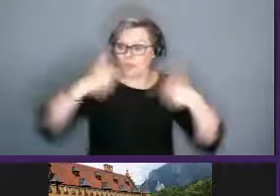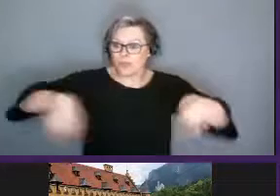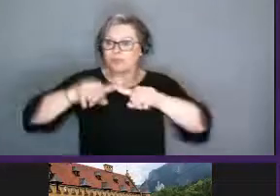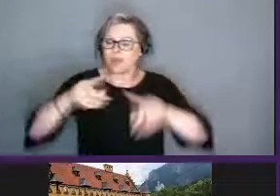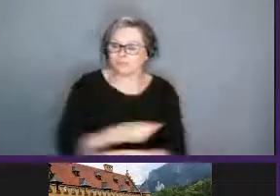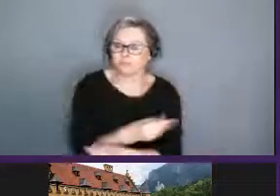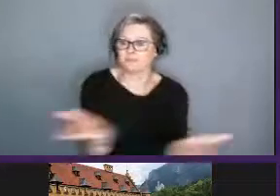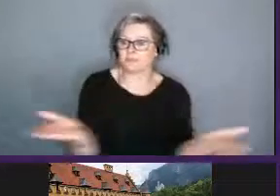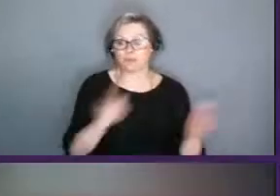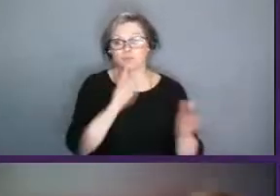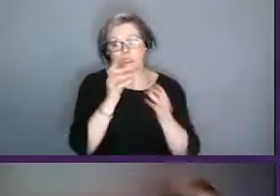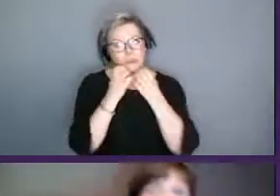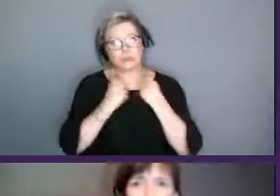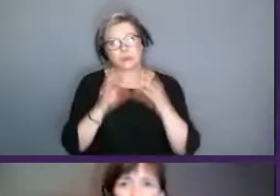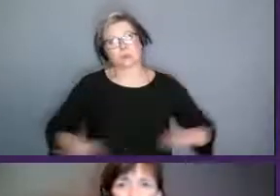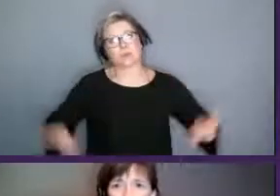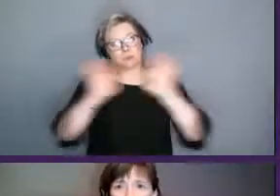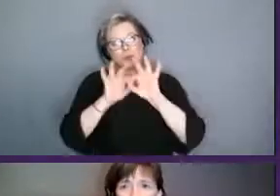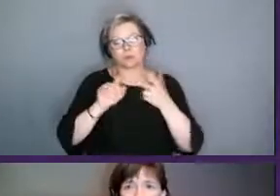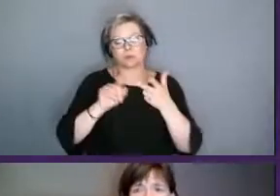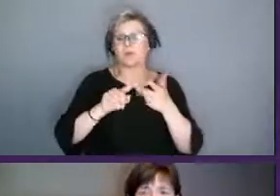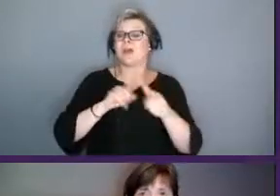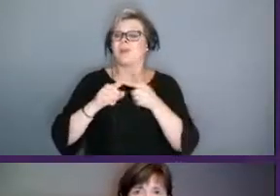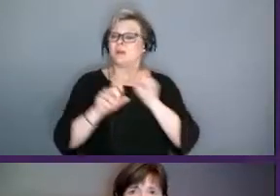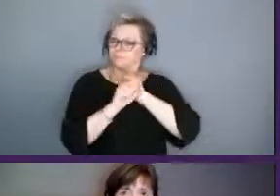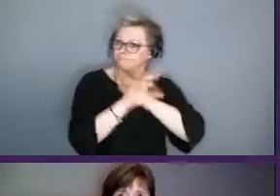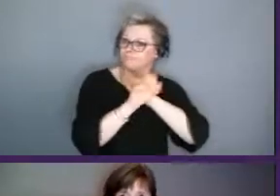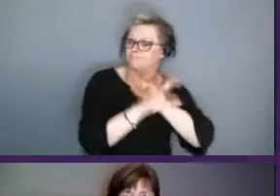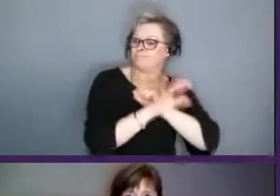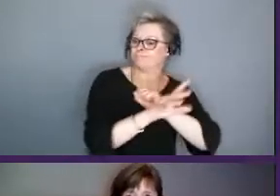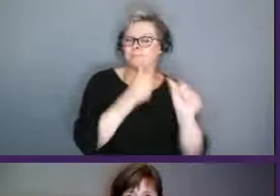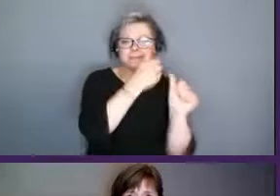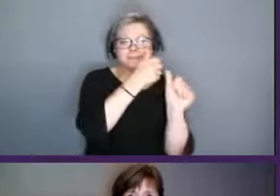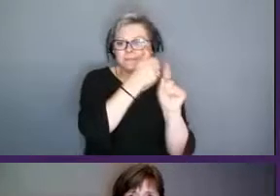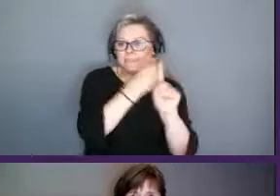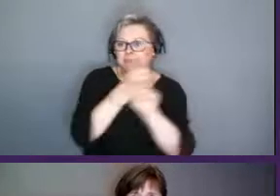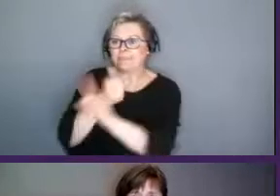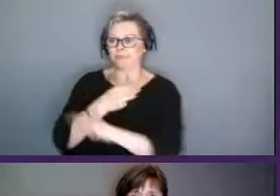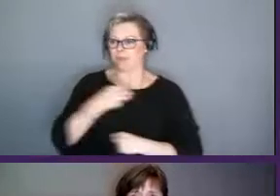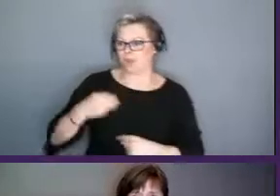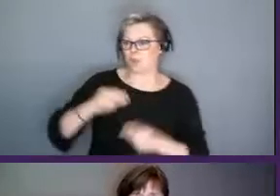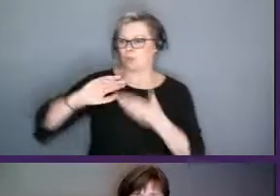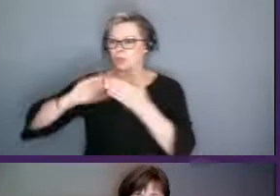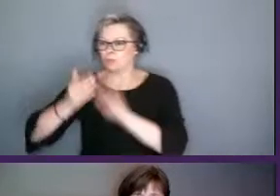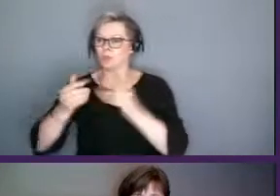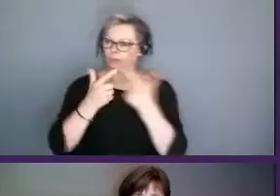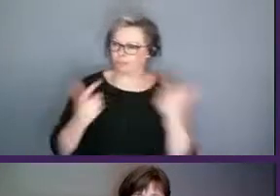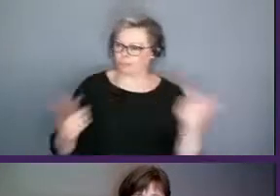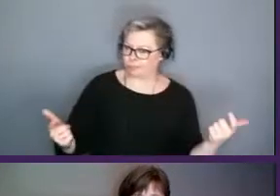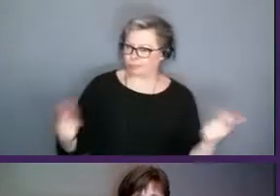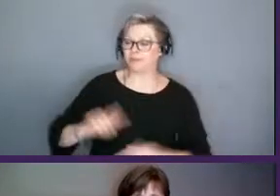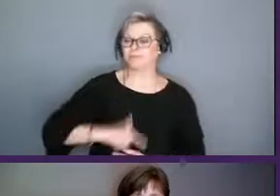really important to have. And promote the podcast series to your members and to the community at large. Next slide, please.